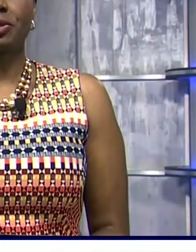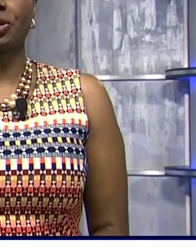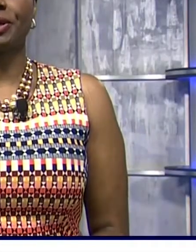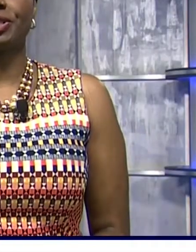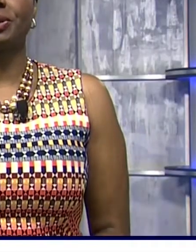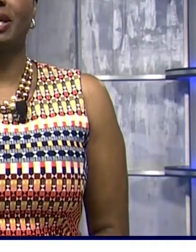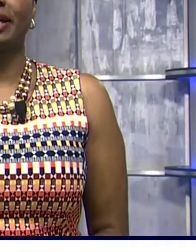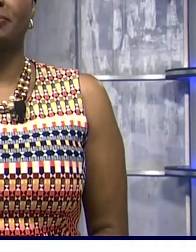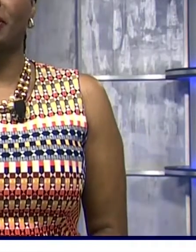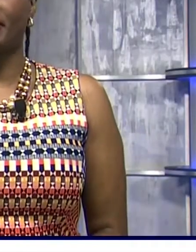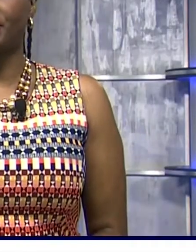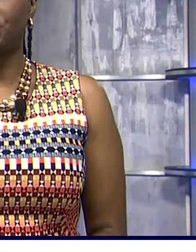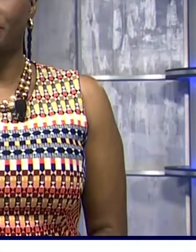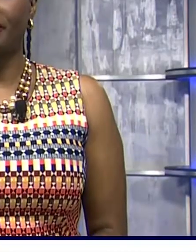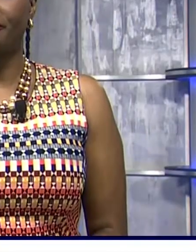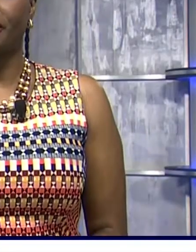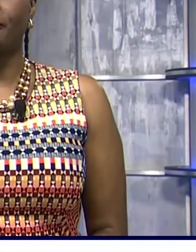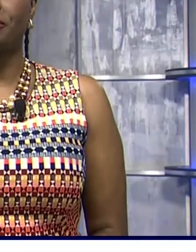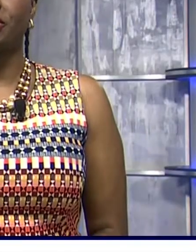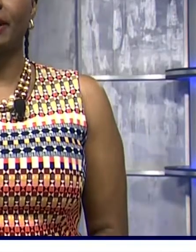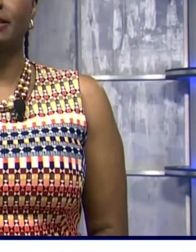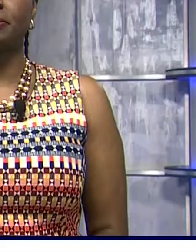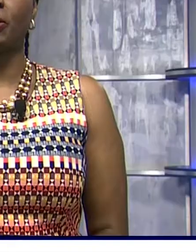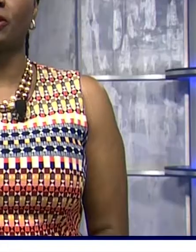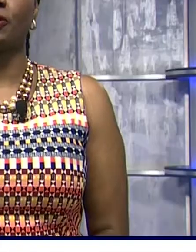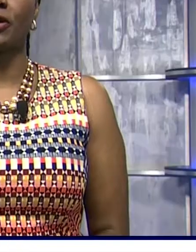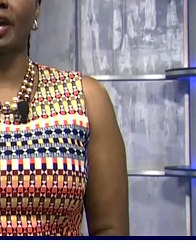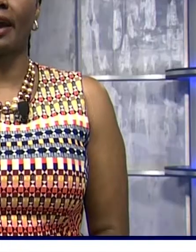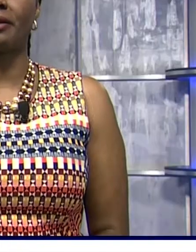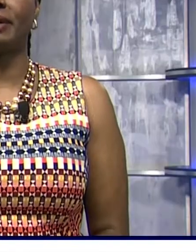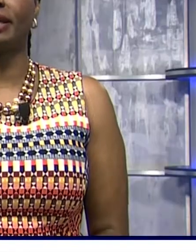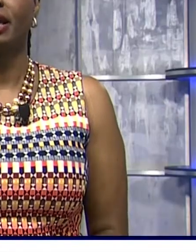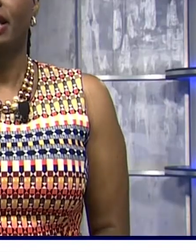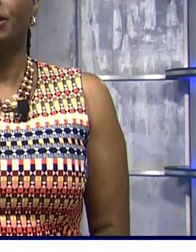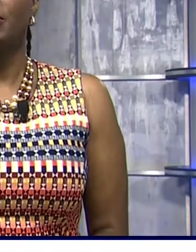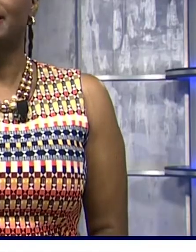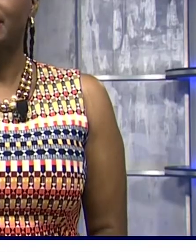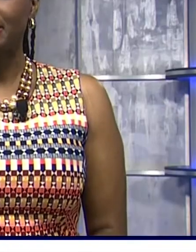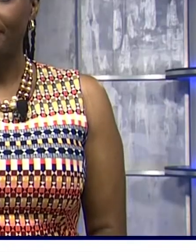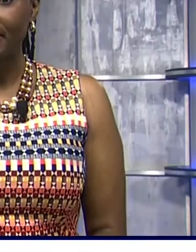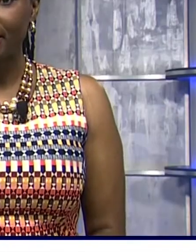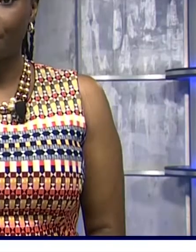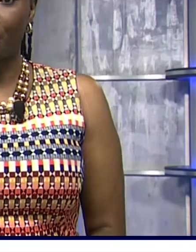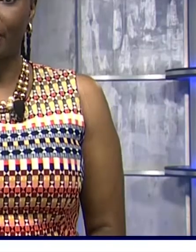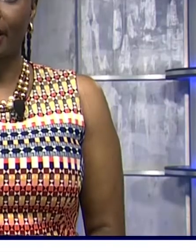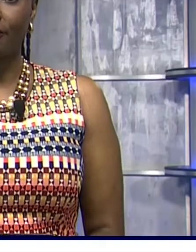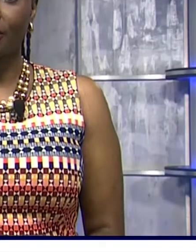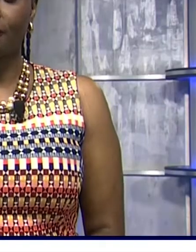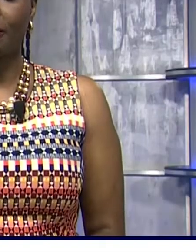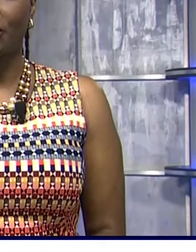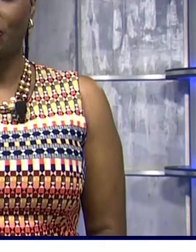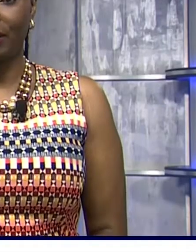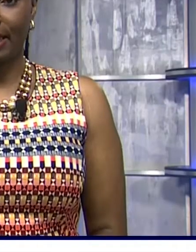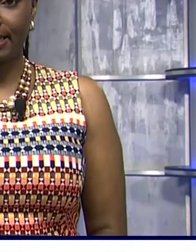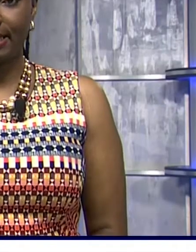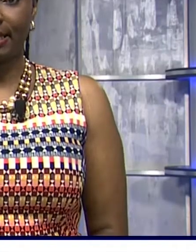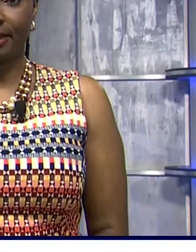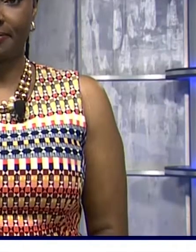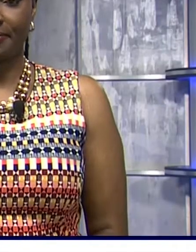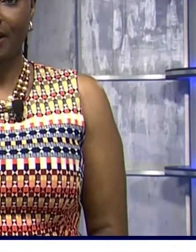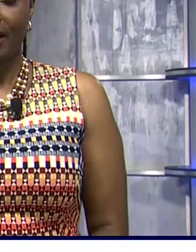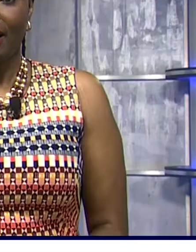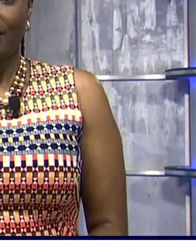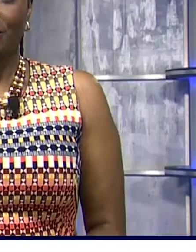In our top stories tonight, Barbados to benefit from U.S. support for the Caribbean to access funding for recovery from